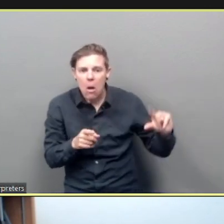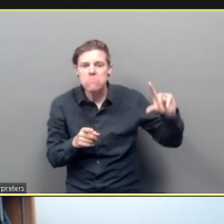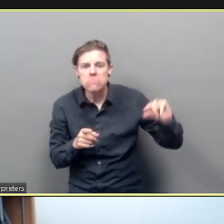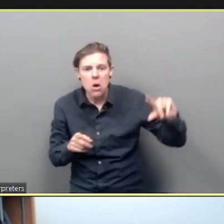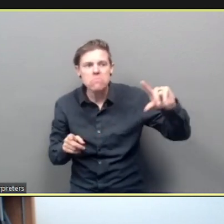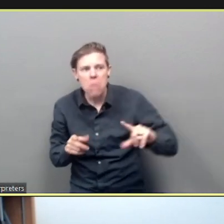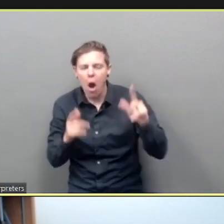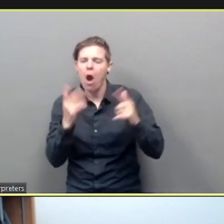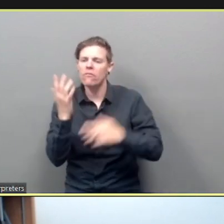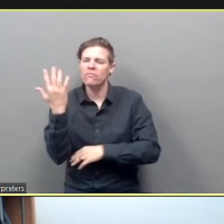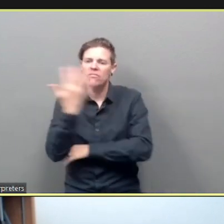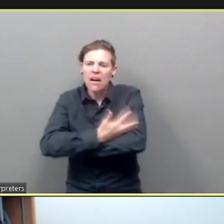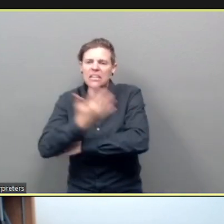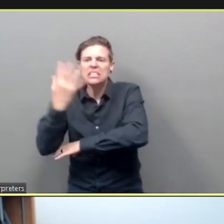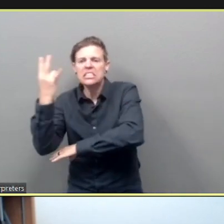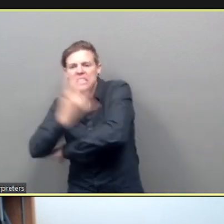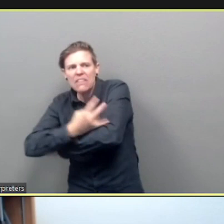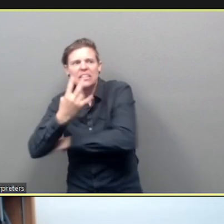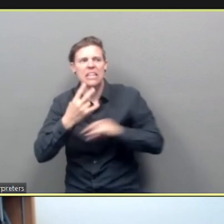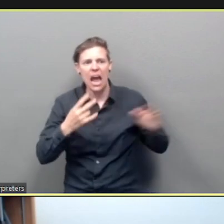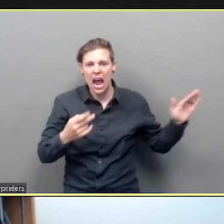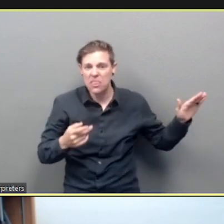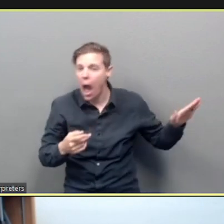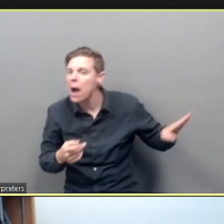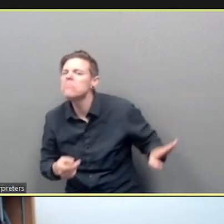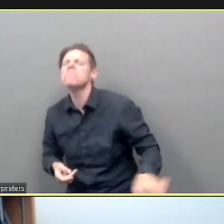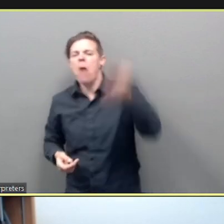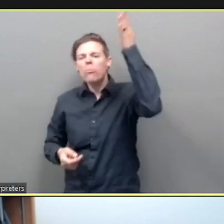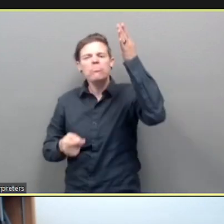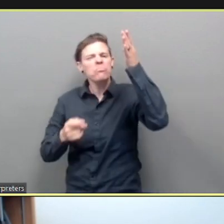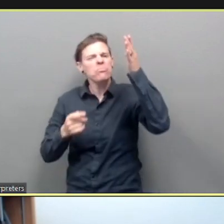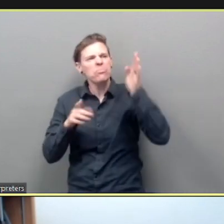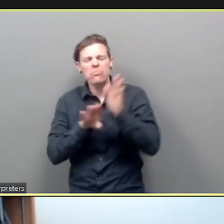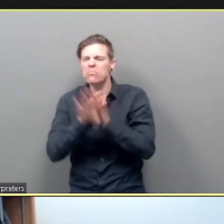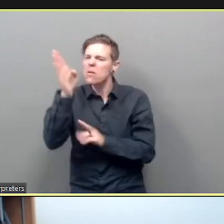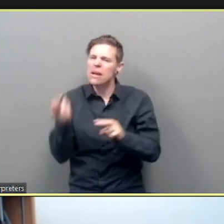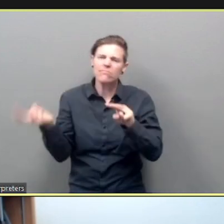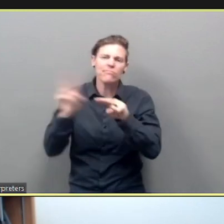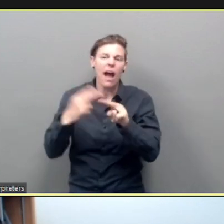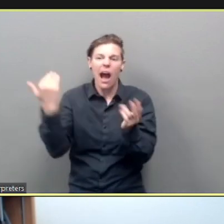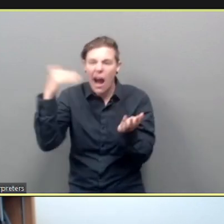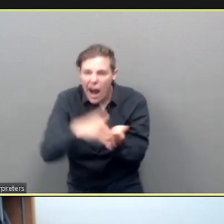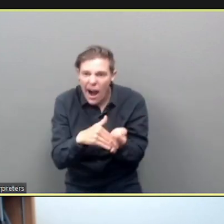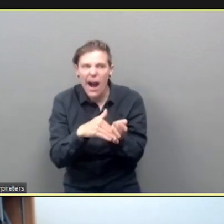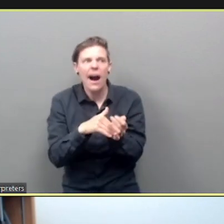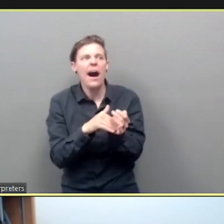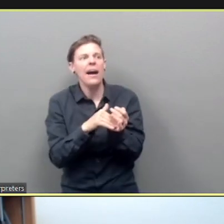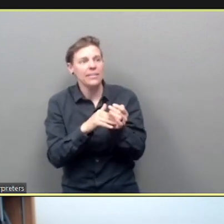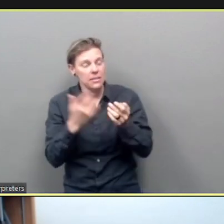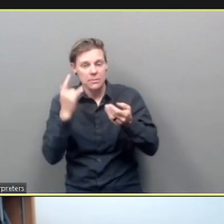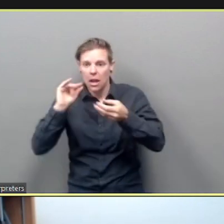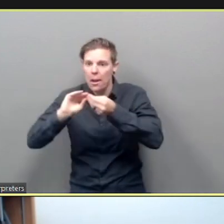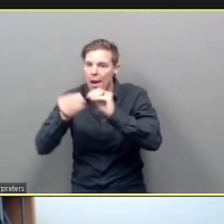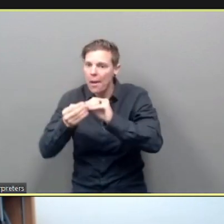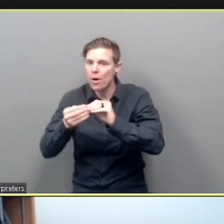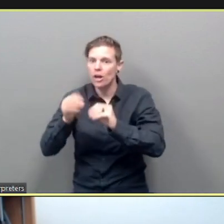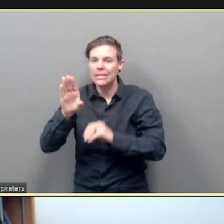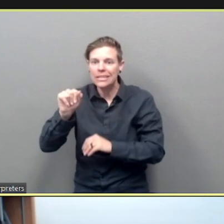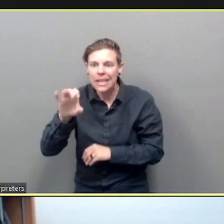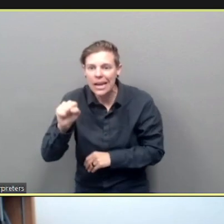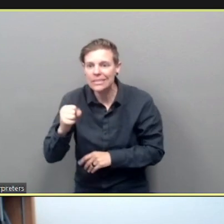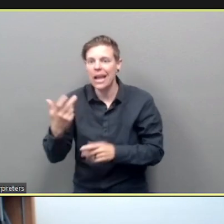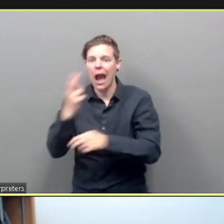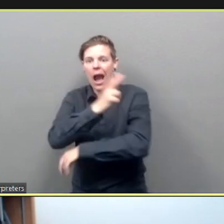very dramatic rise in case rates, and hospitals are